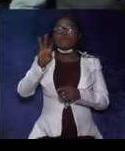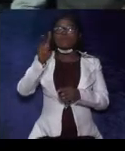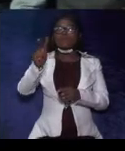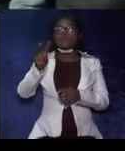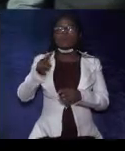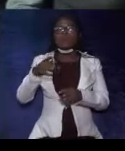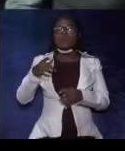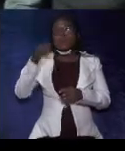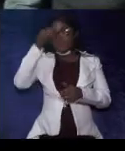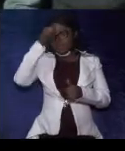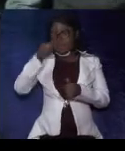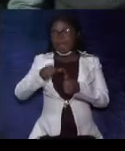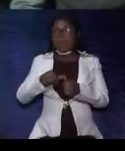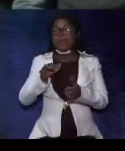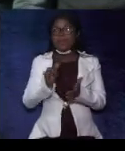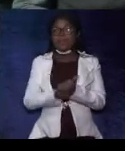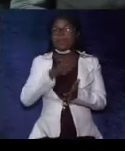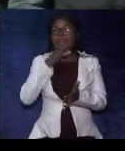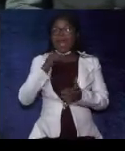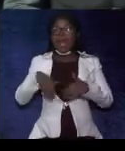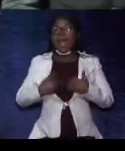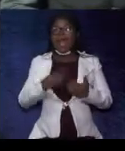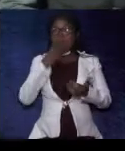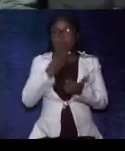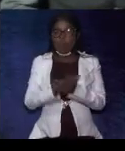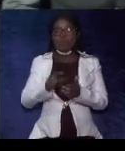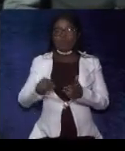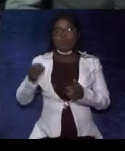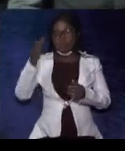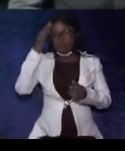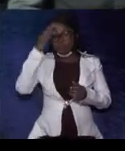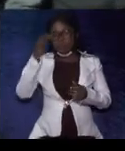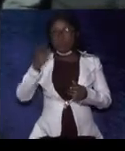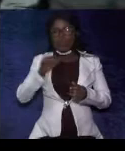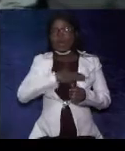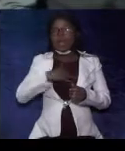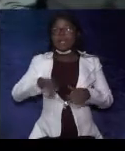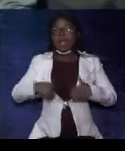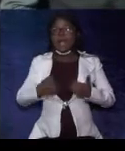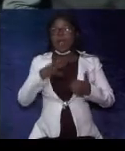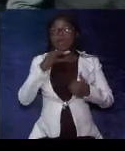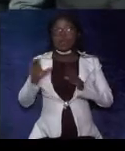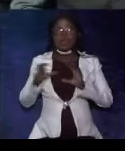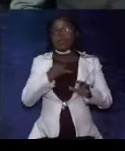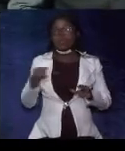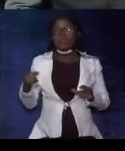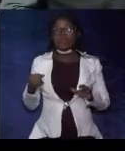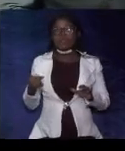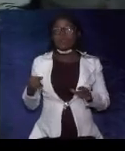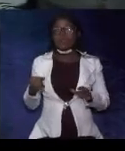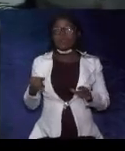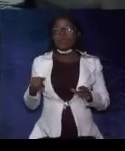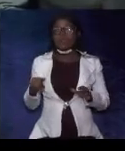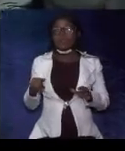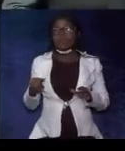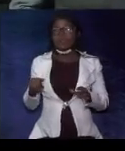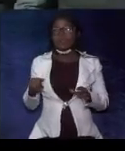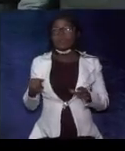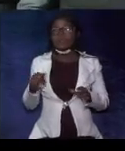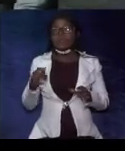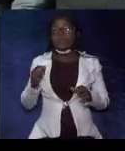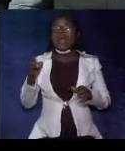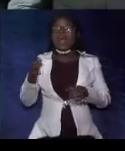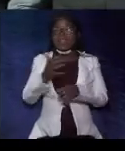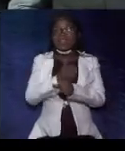bit.ly/lasubeblesson42. Remember that the online assessment is our way of knowing how well you are performing so that we can help you to improve on your performance,